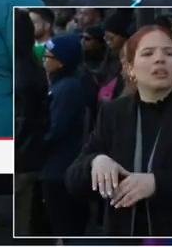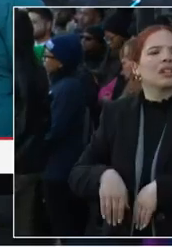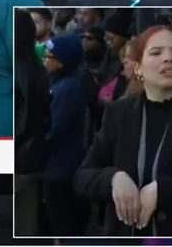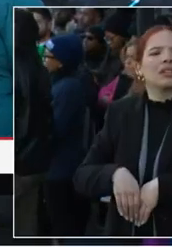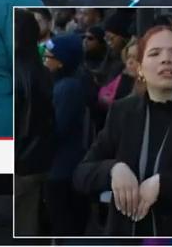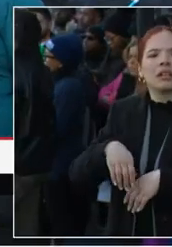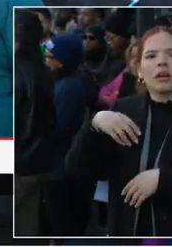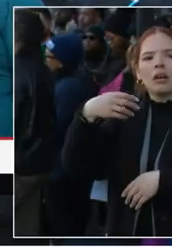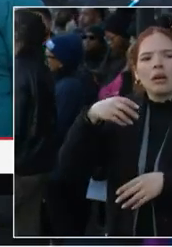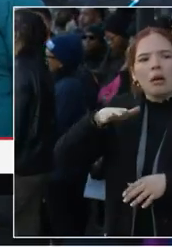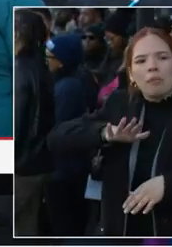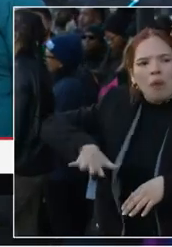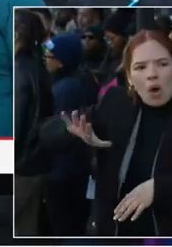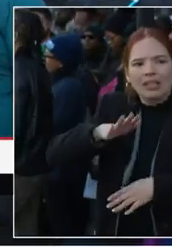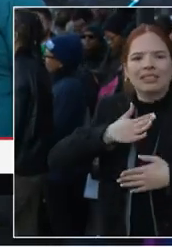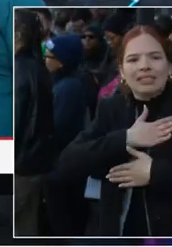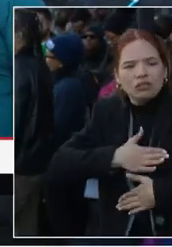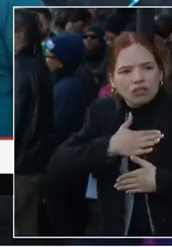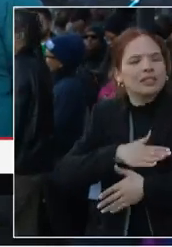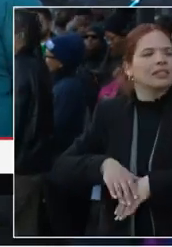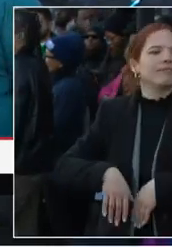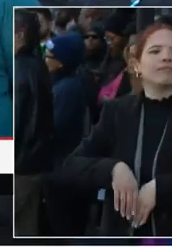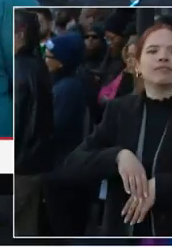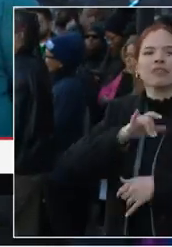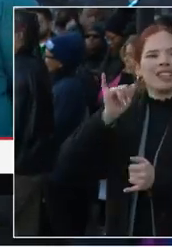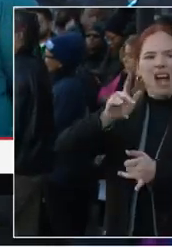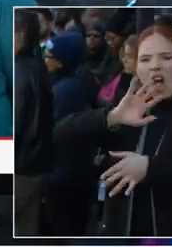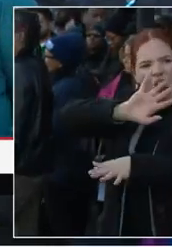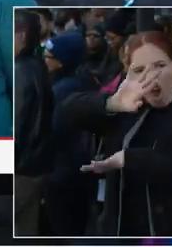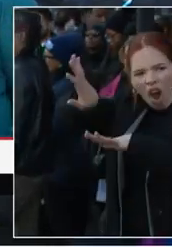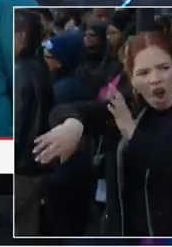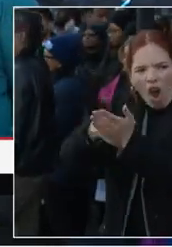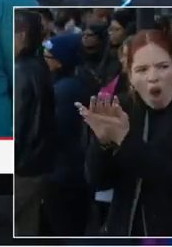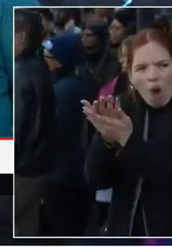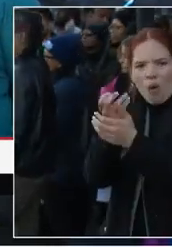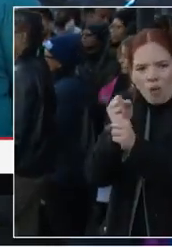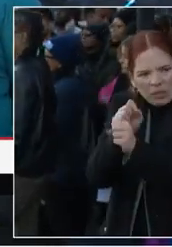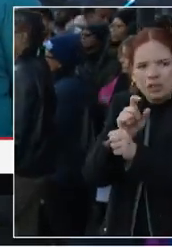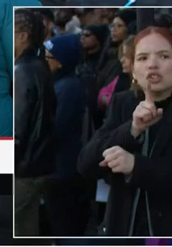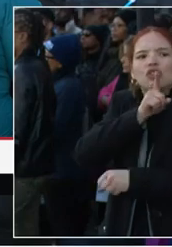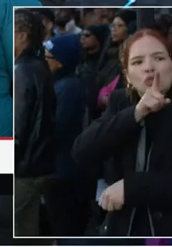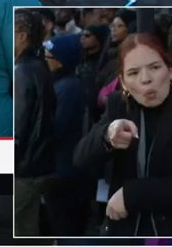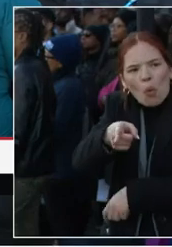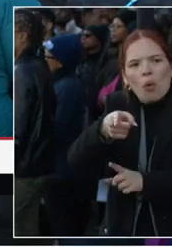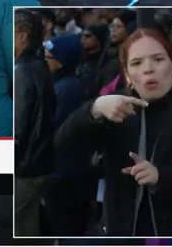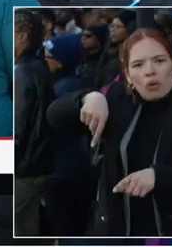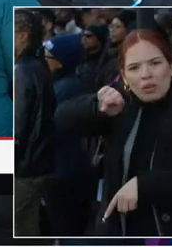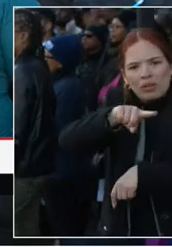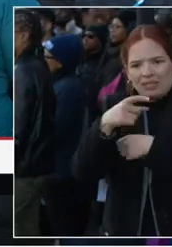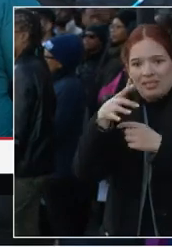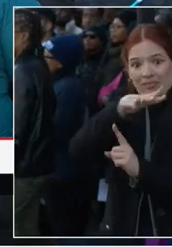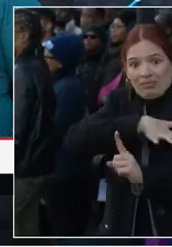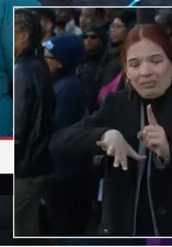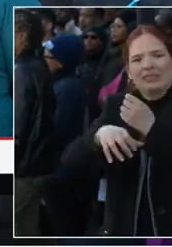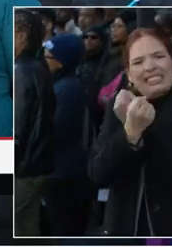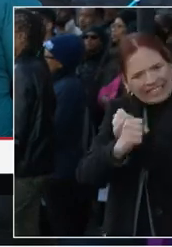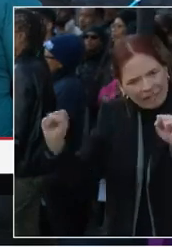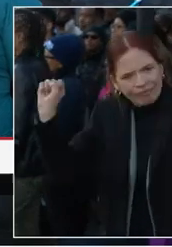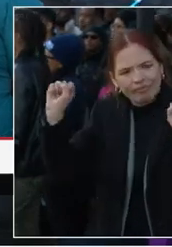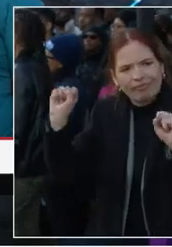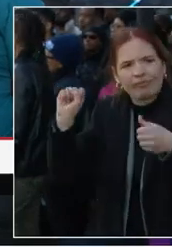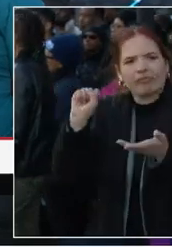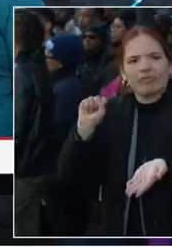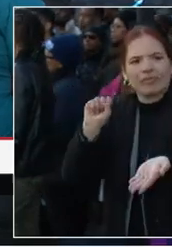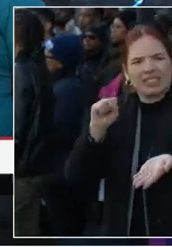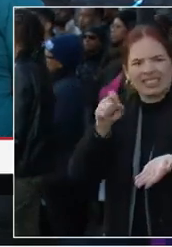Recreation, is all of the things that they need to ensure that they have a safe environment. I saw